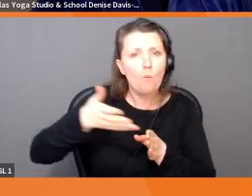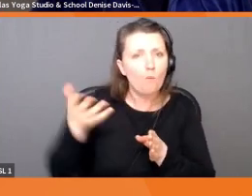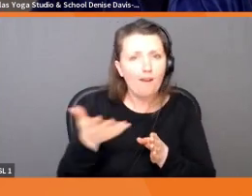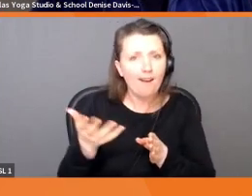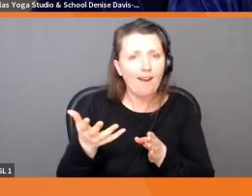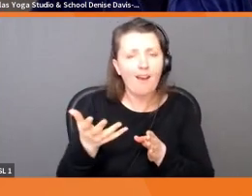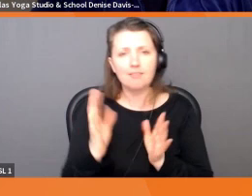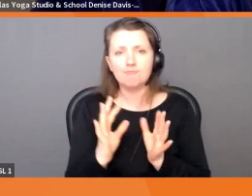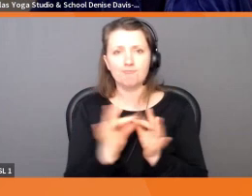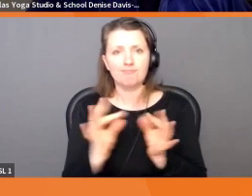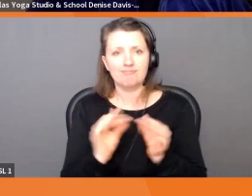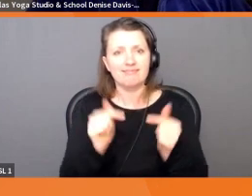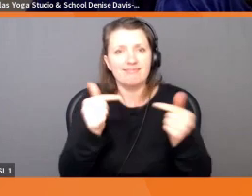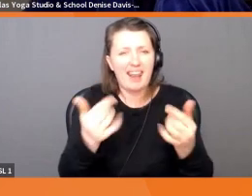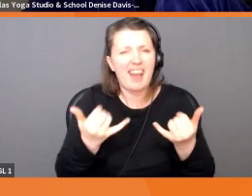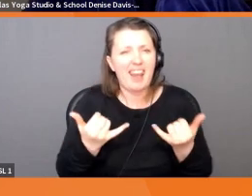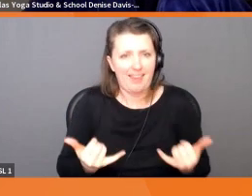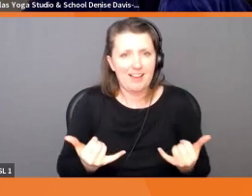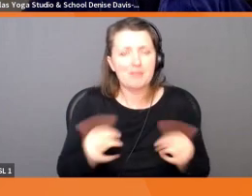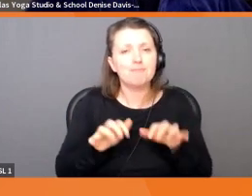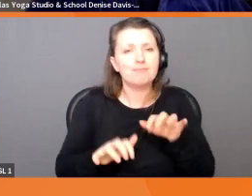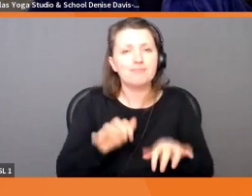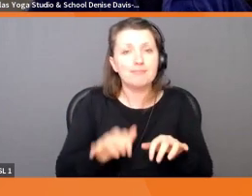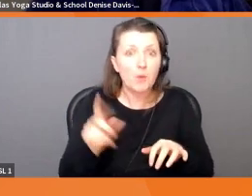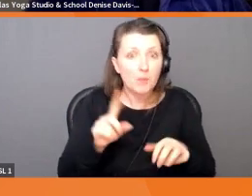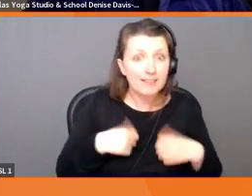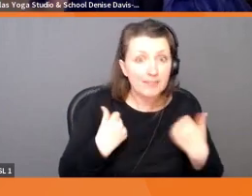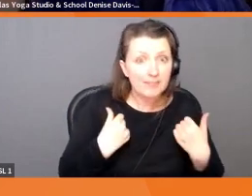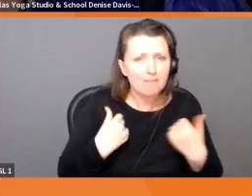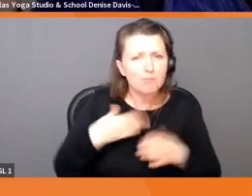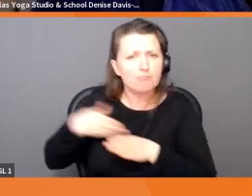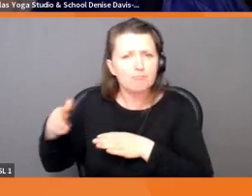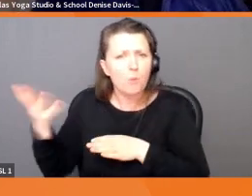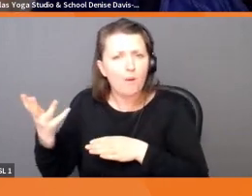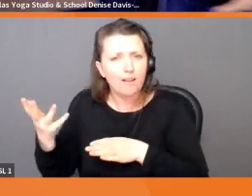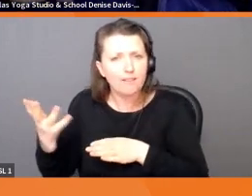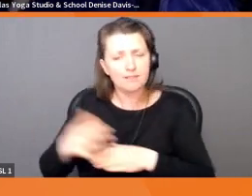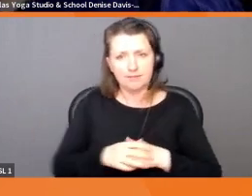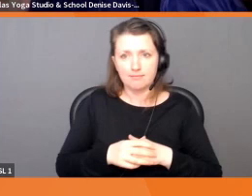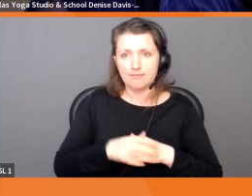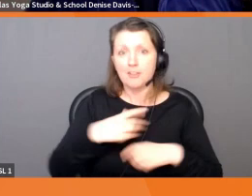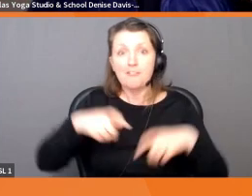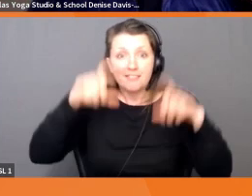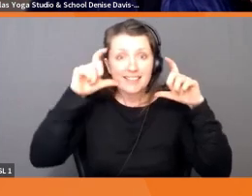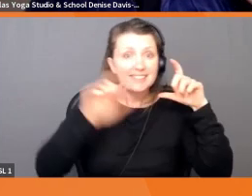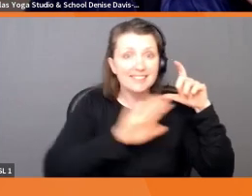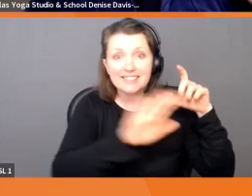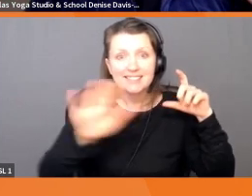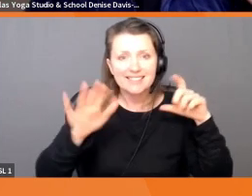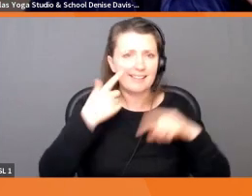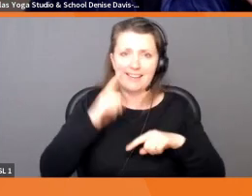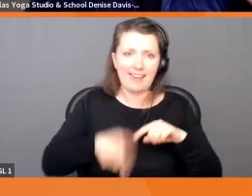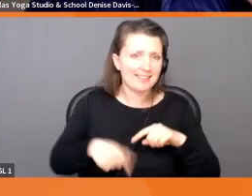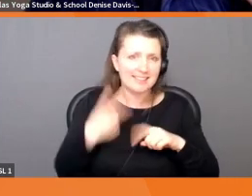maybe tell us the name of your business or something. Just pop it in there so we can kind of see who we're talking to today. I can't necessarily see all your faces, so that can give me a little